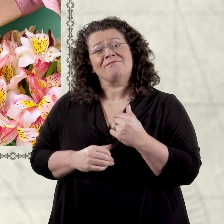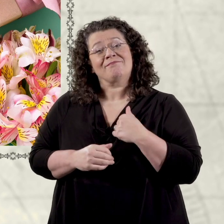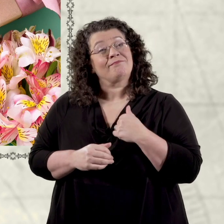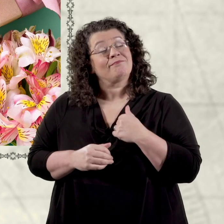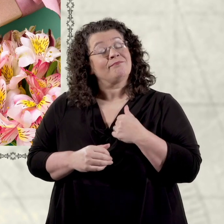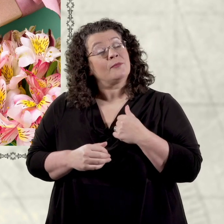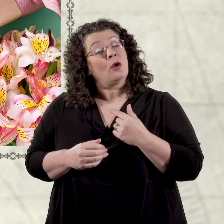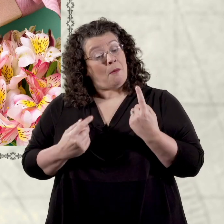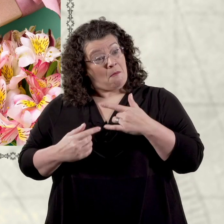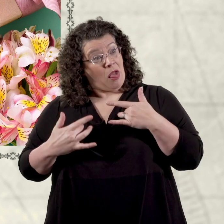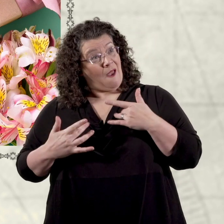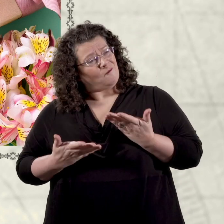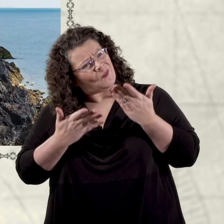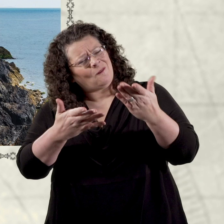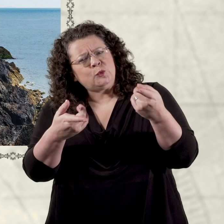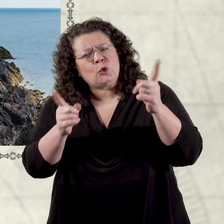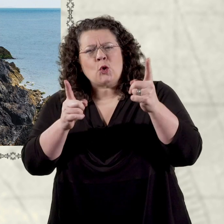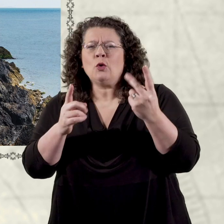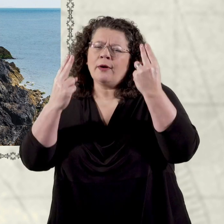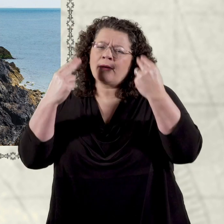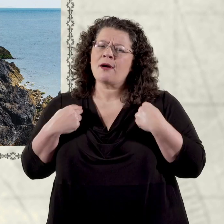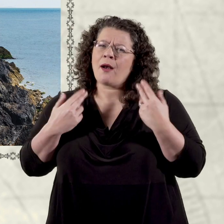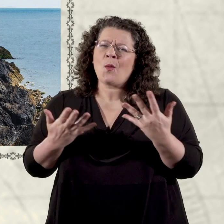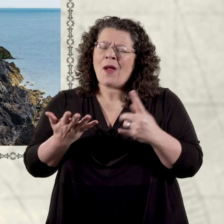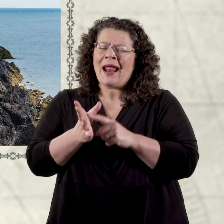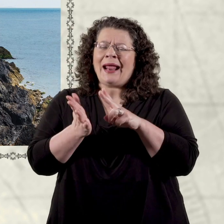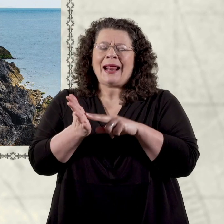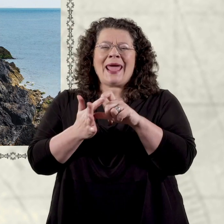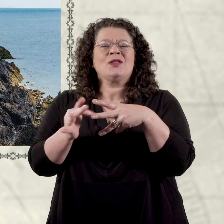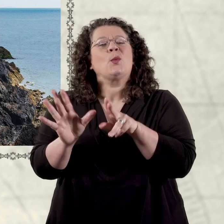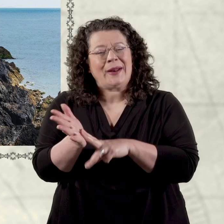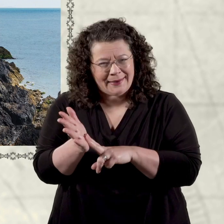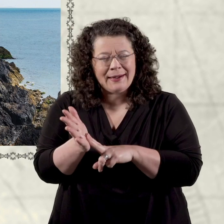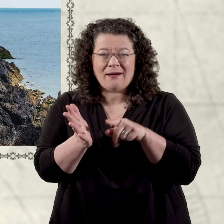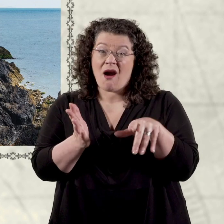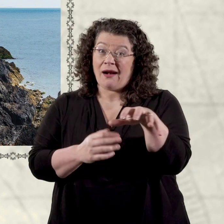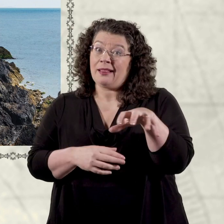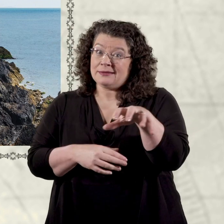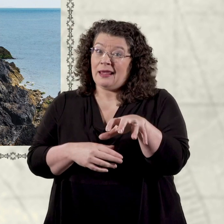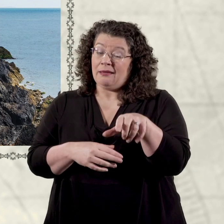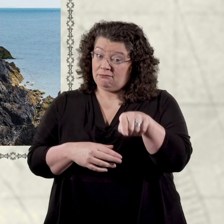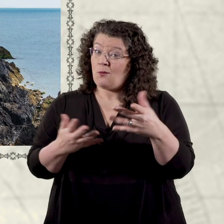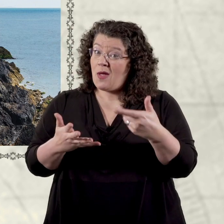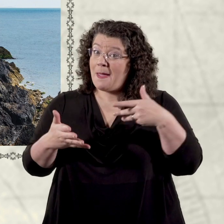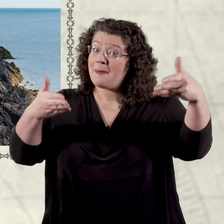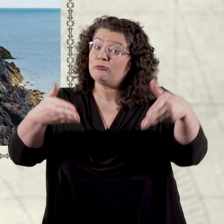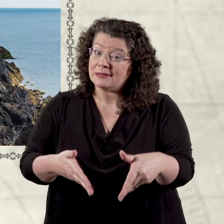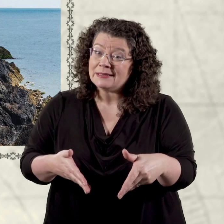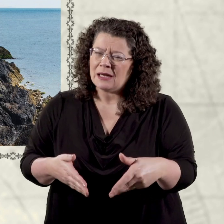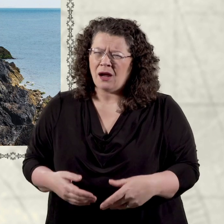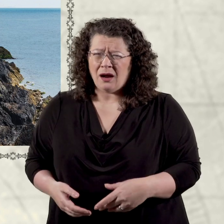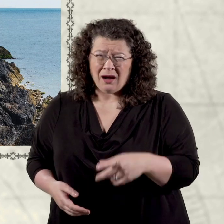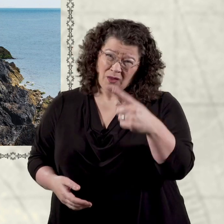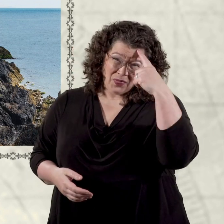life to God and lived as a nun on Llanddwyn in Anglesey. And that's where I'm buried. Oh, come